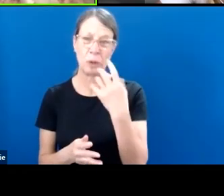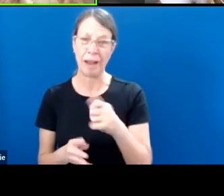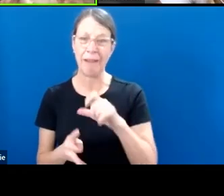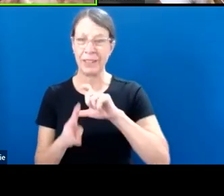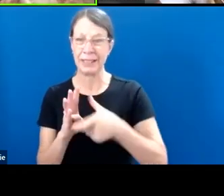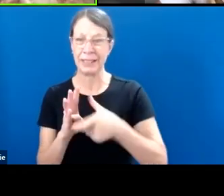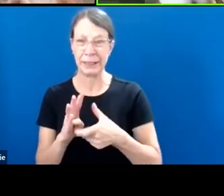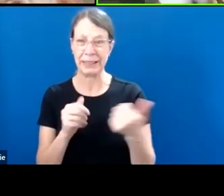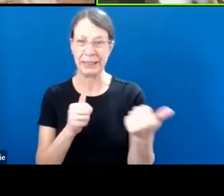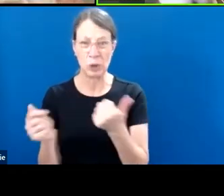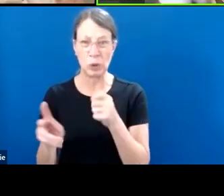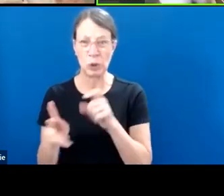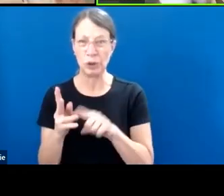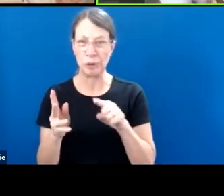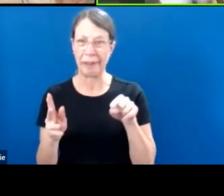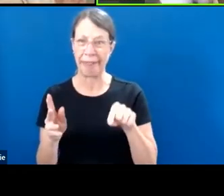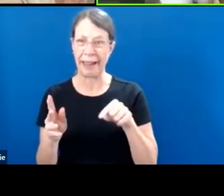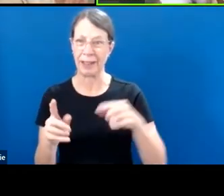at that, I think.